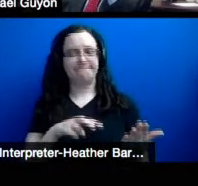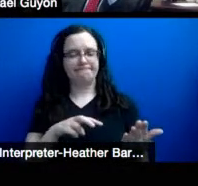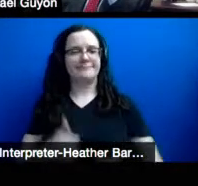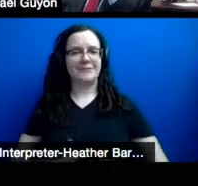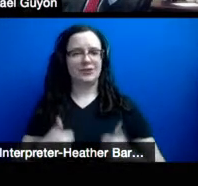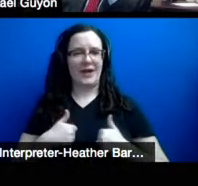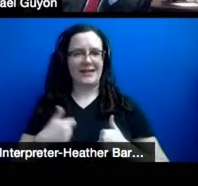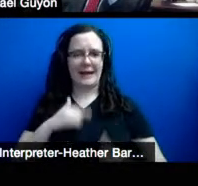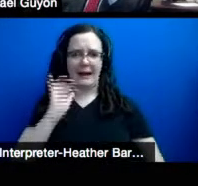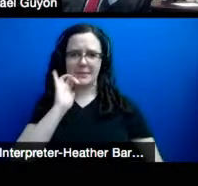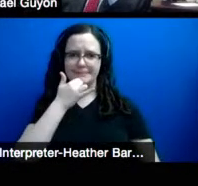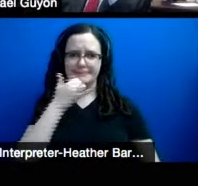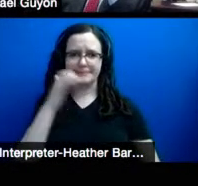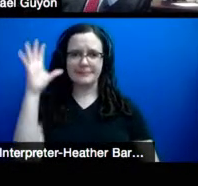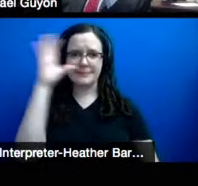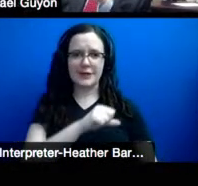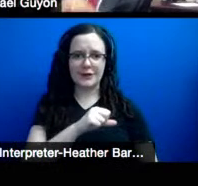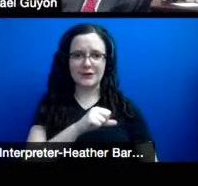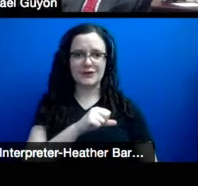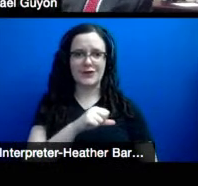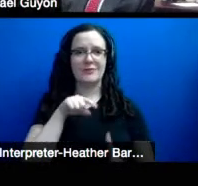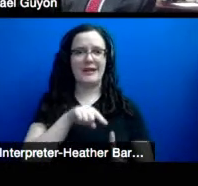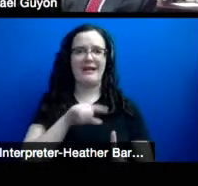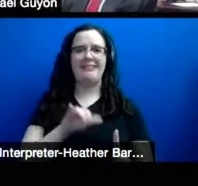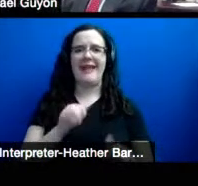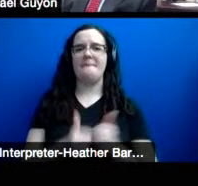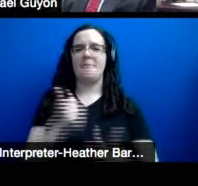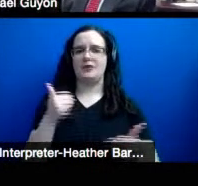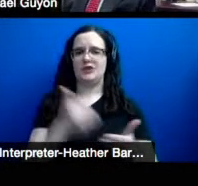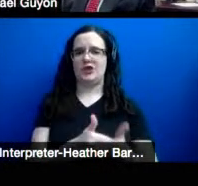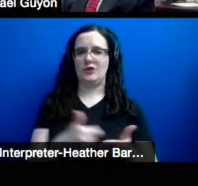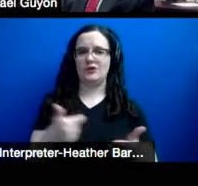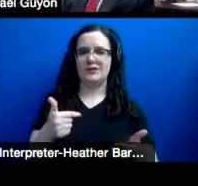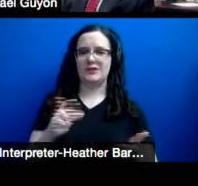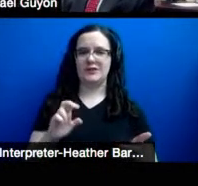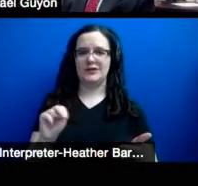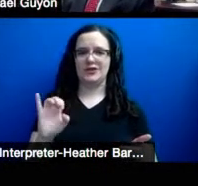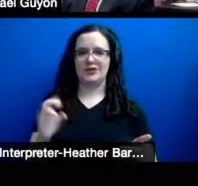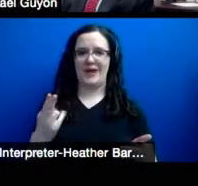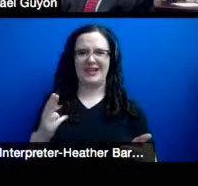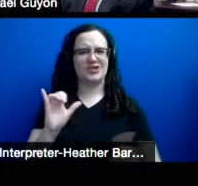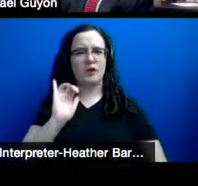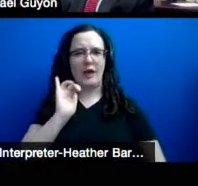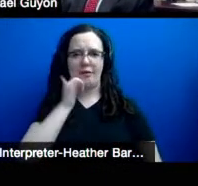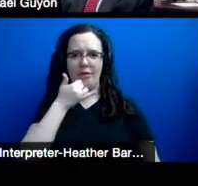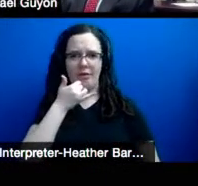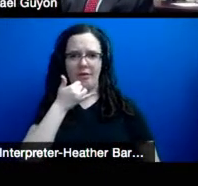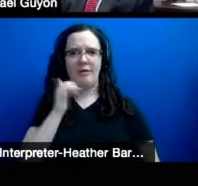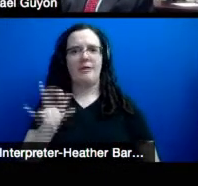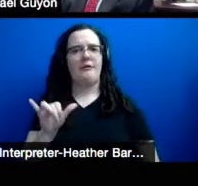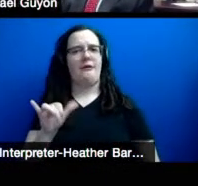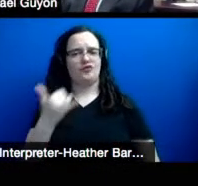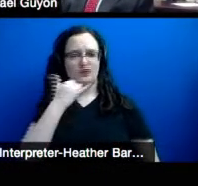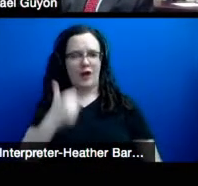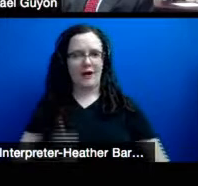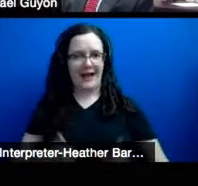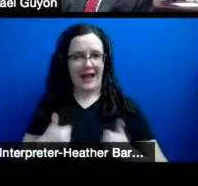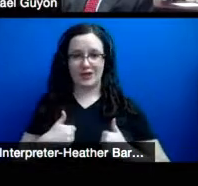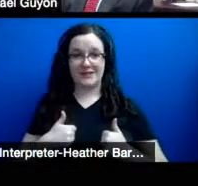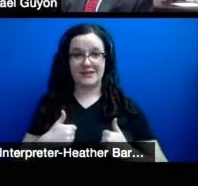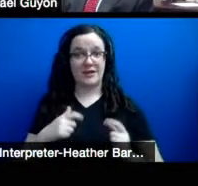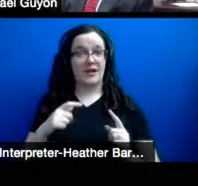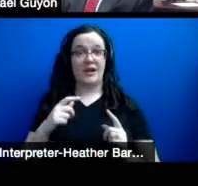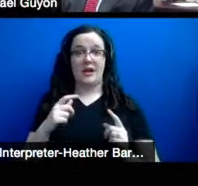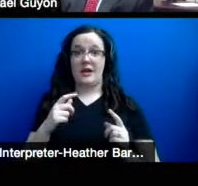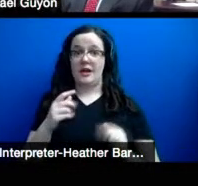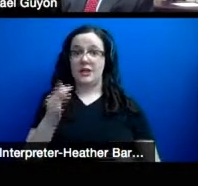wrongly assumed that that was the closest to Greenwich. So that's where that mistake came through. Sure. As soon as I